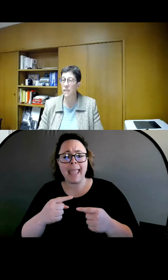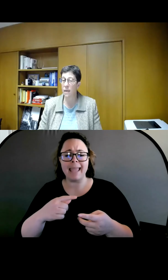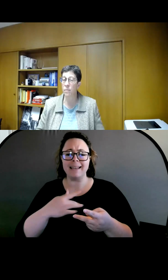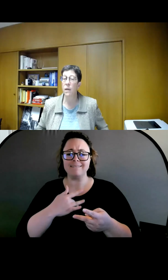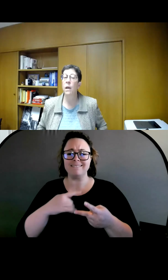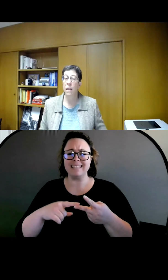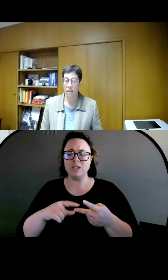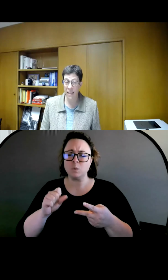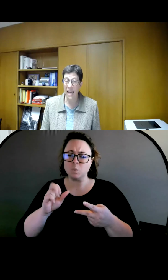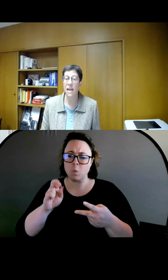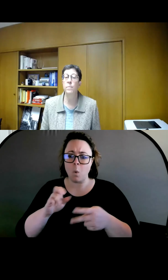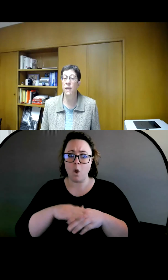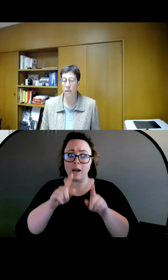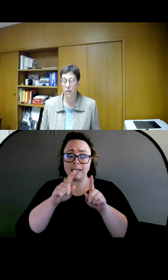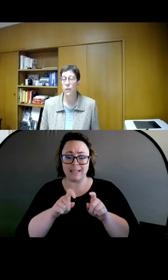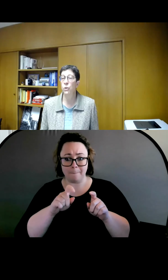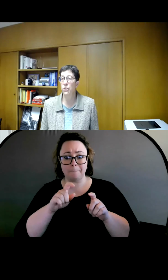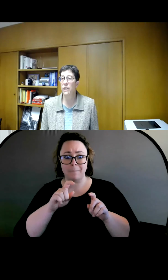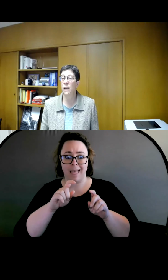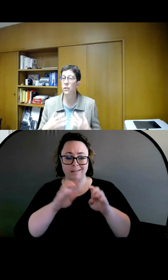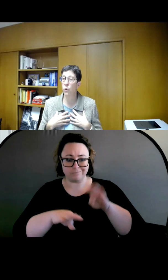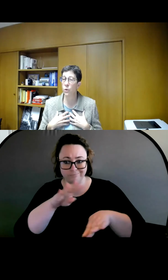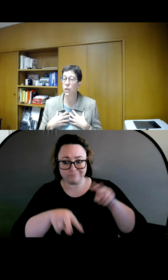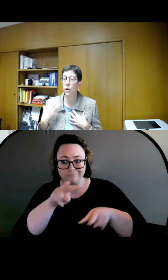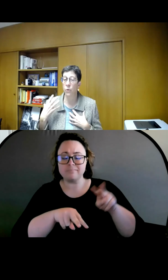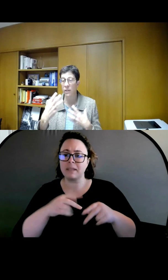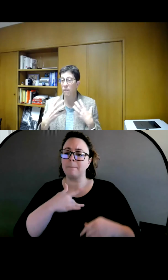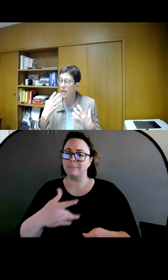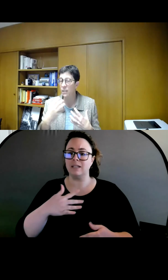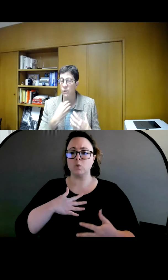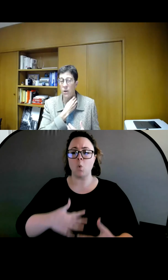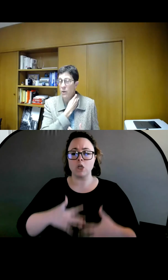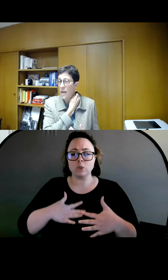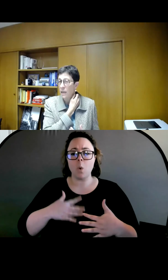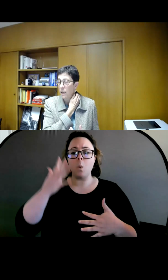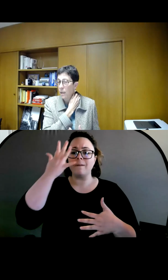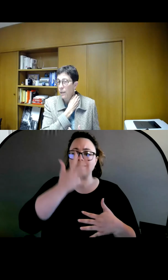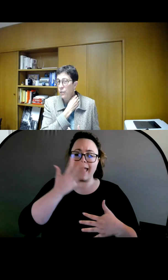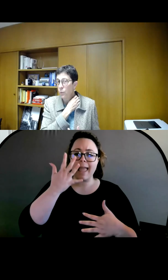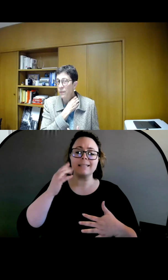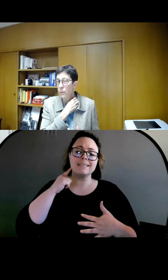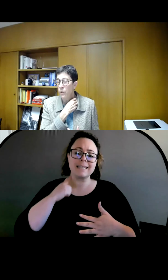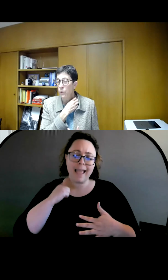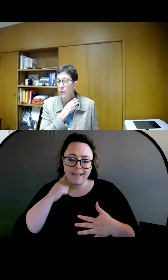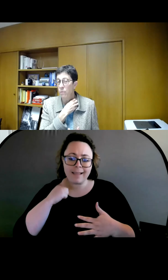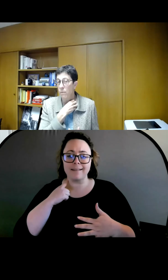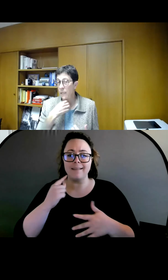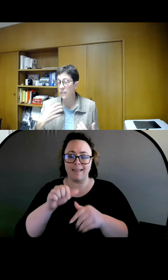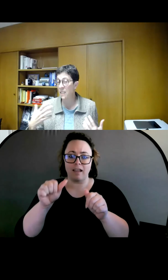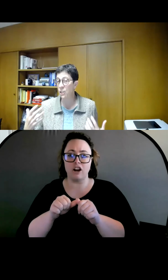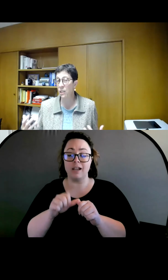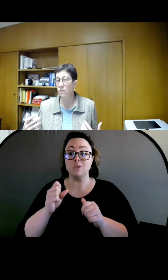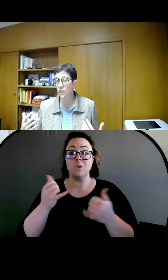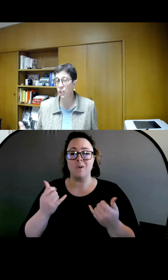on exam, they had pain, usually on the torso or in the face or neck. So one thing we're doing